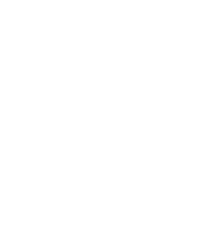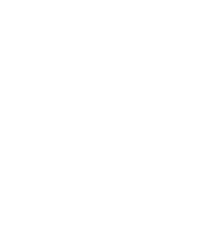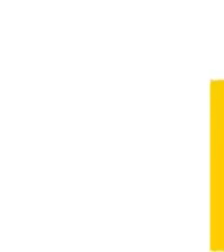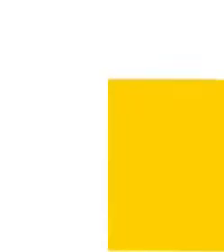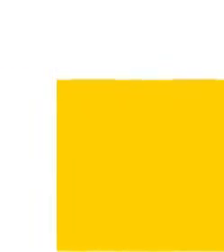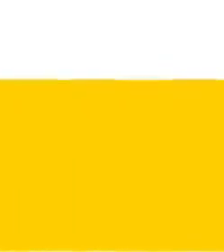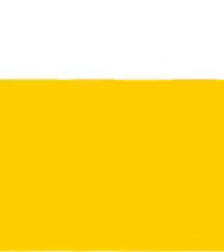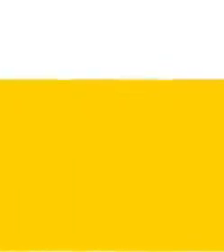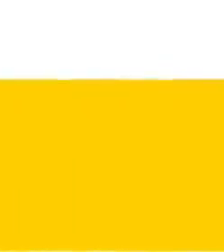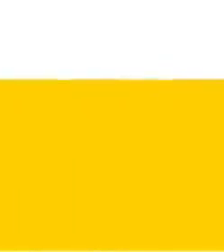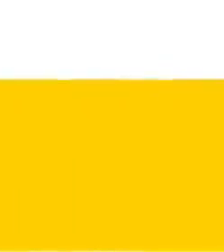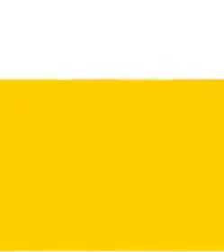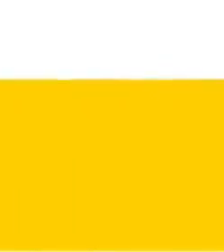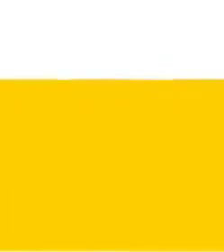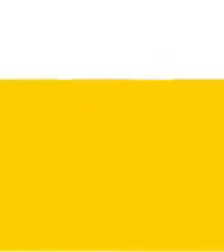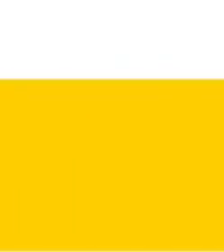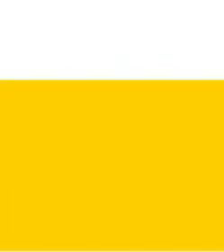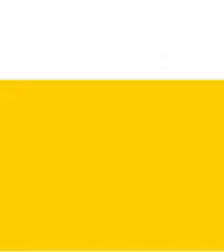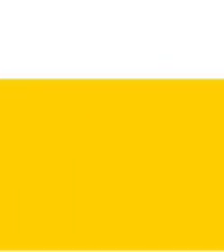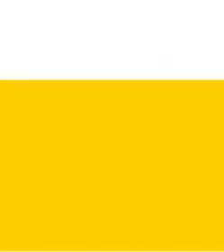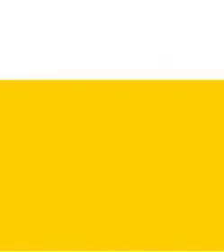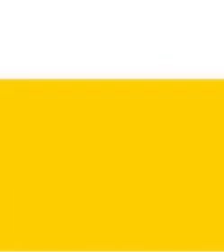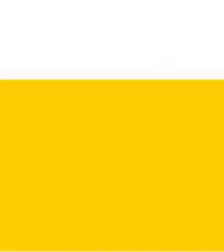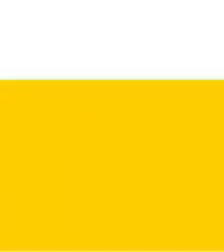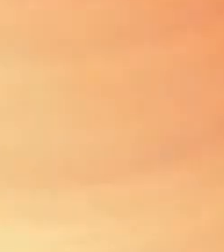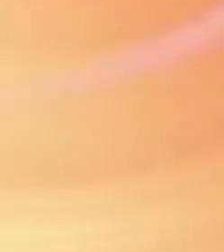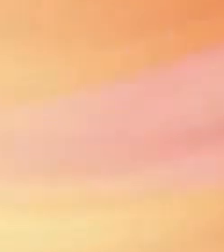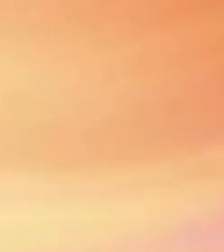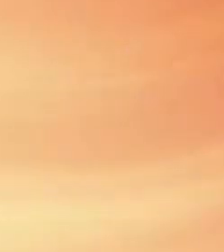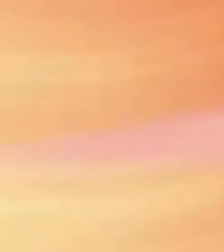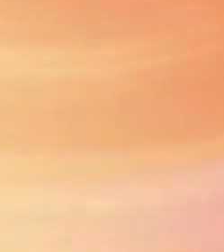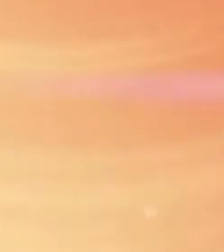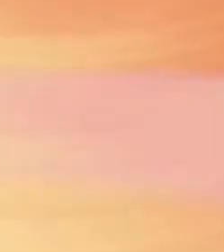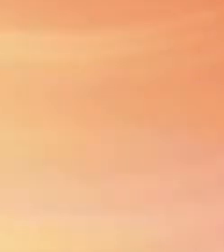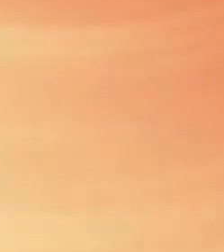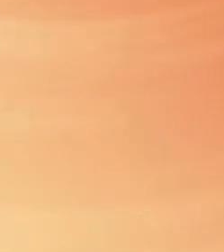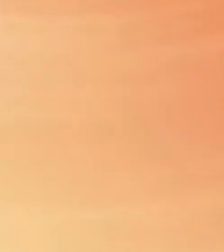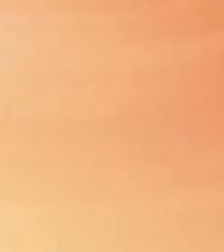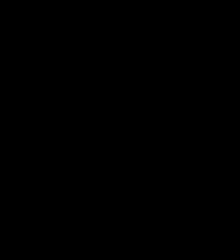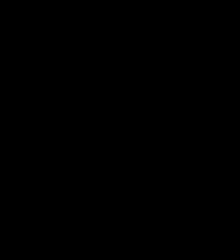Limited where plots are affordable.